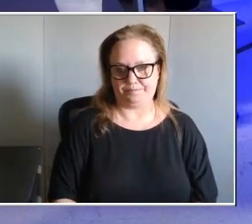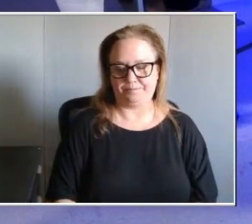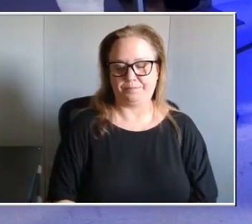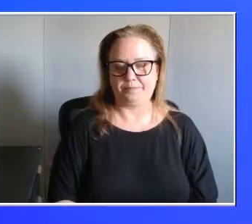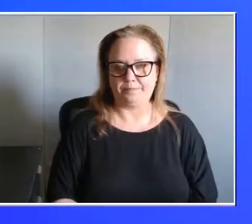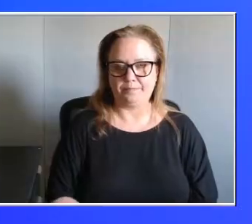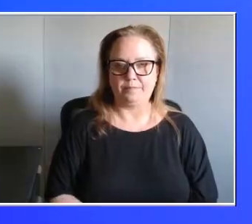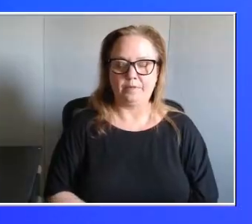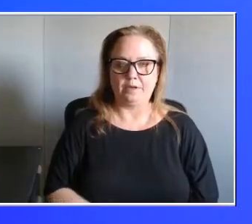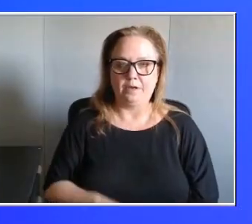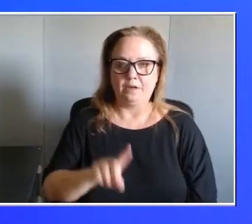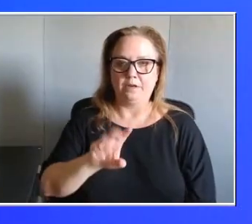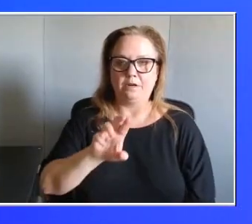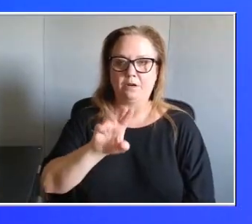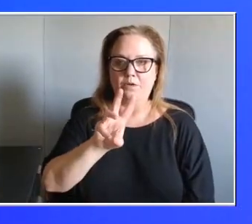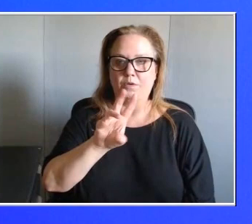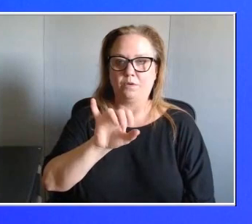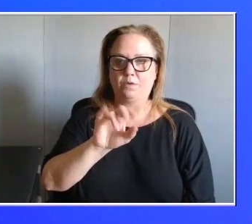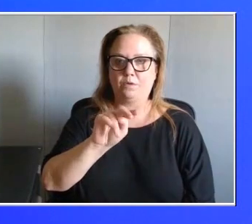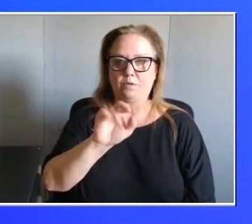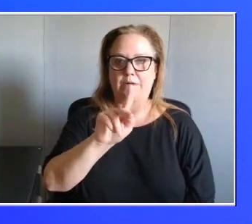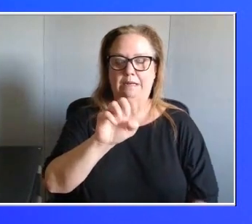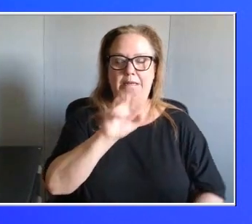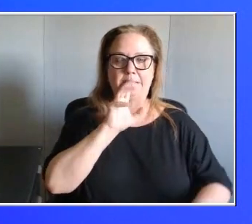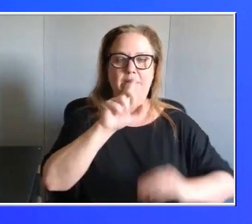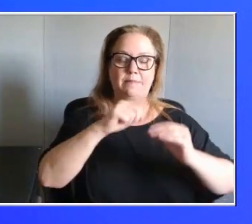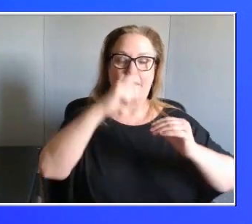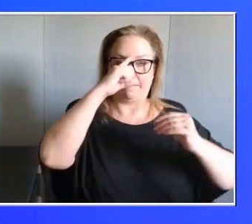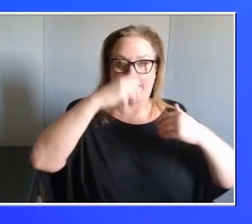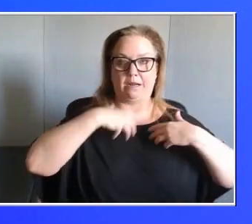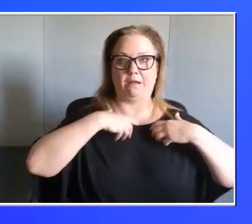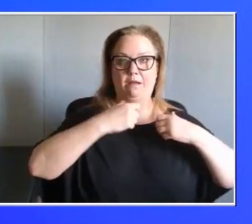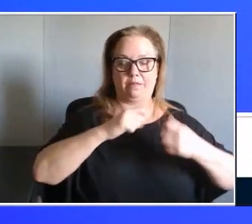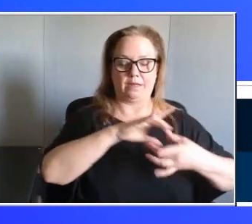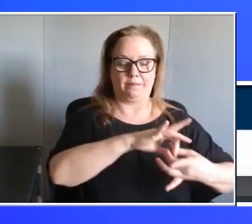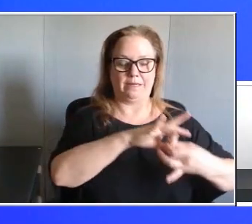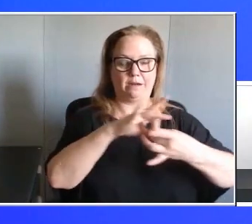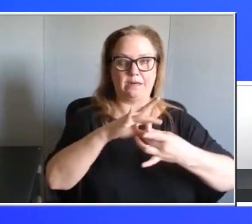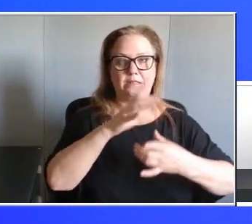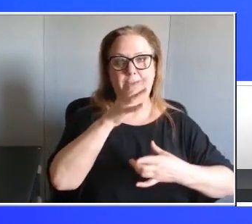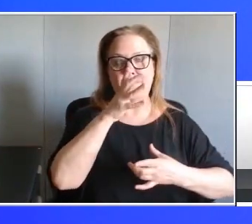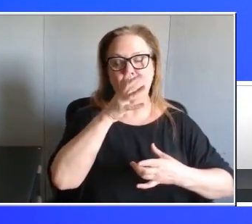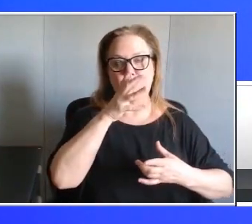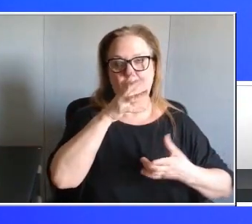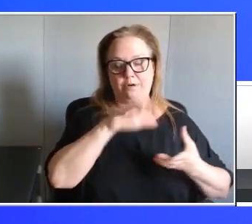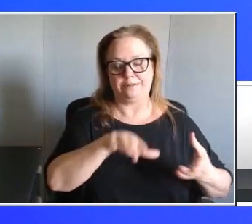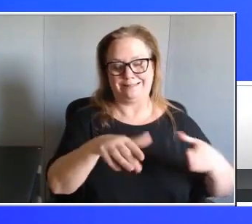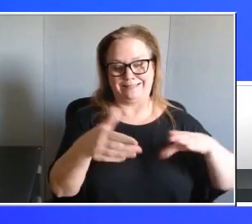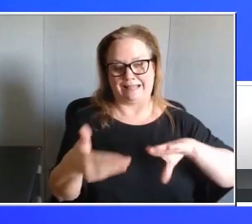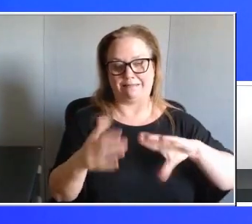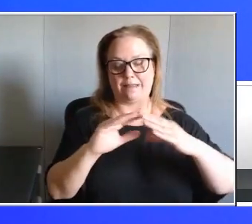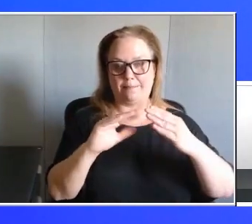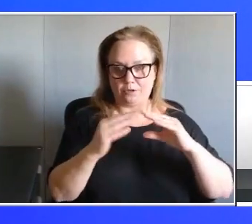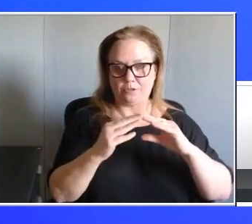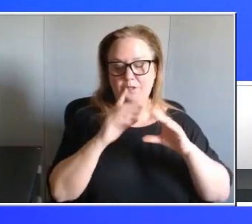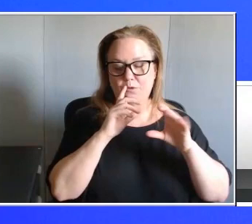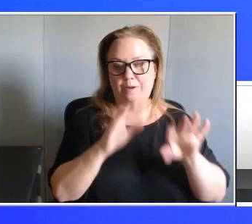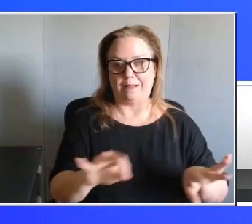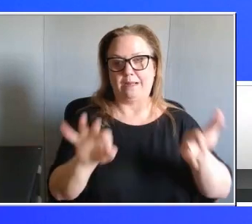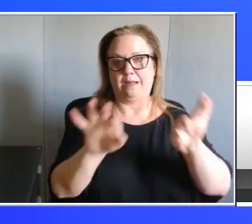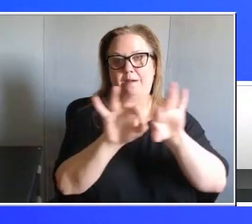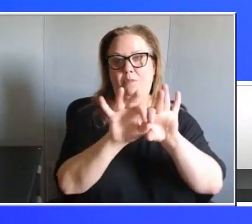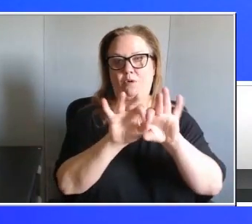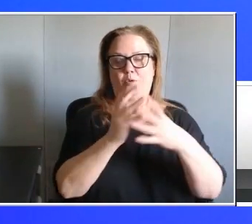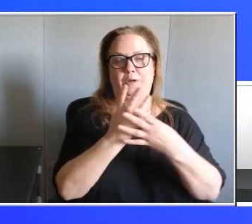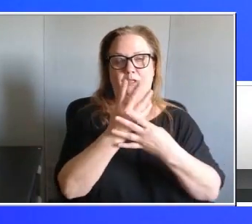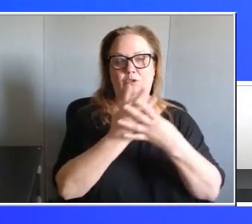So Dr. Winicki alluded to the fact that mental health can be tied into maternal mortality, and so it's really important that we screen women